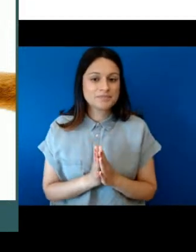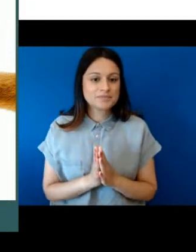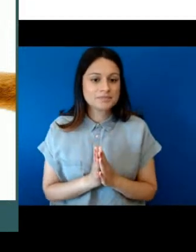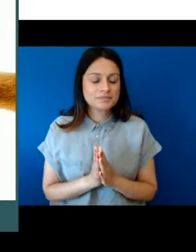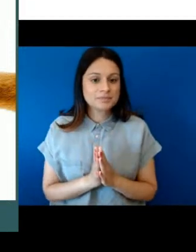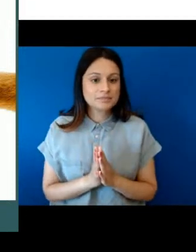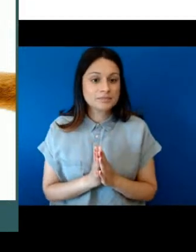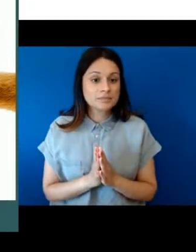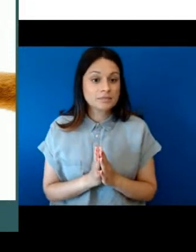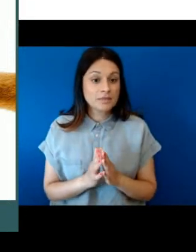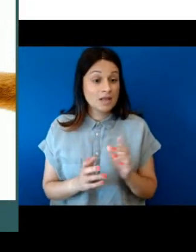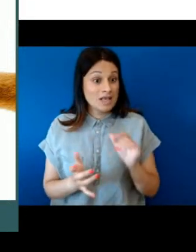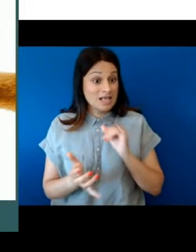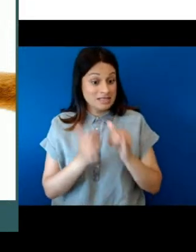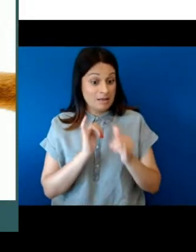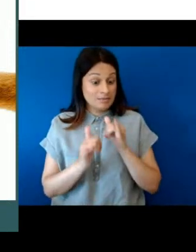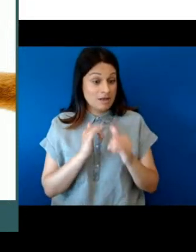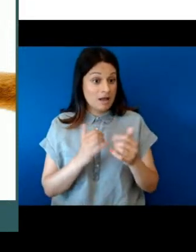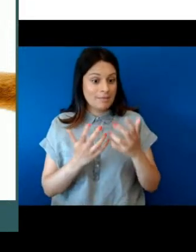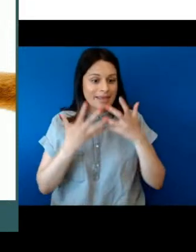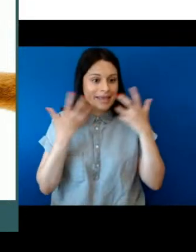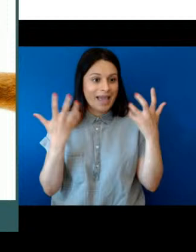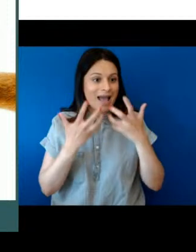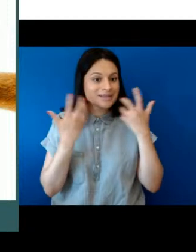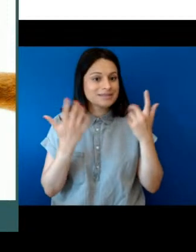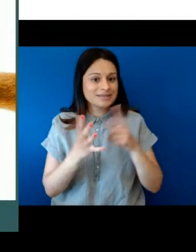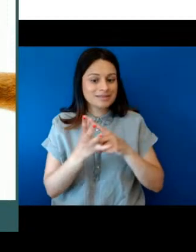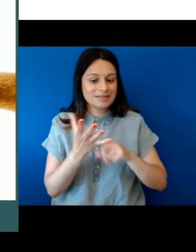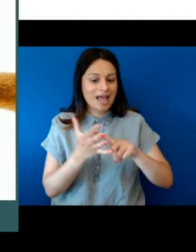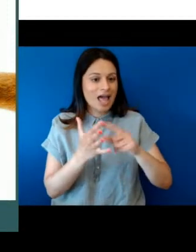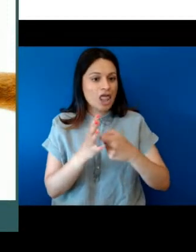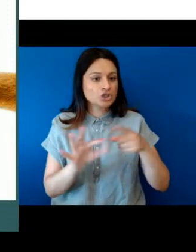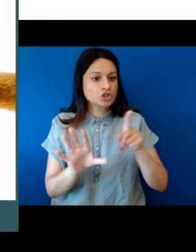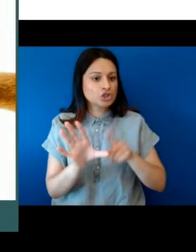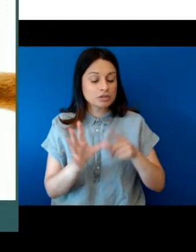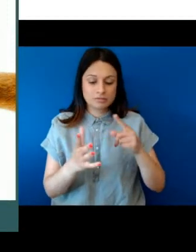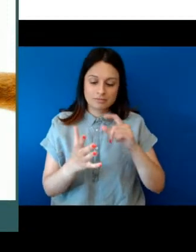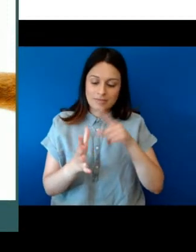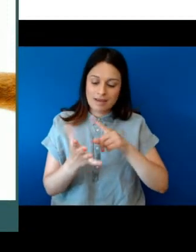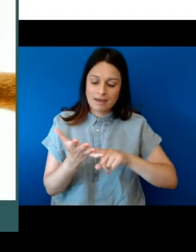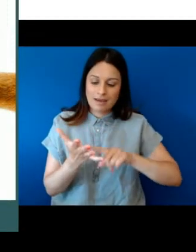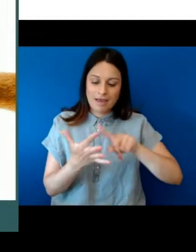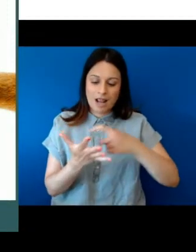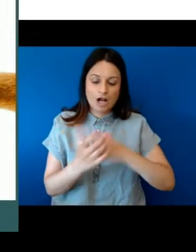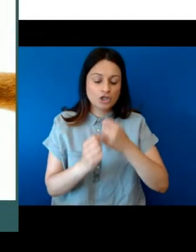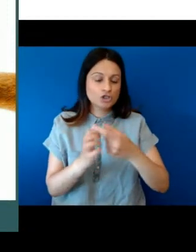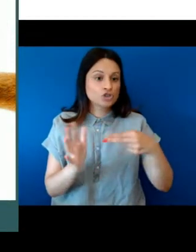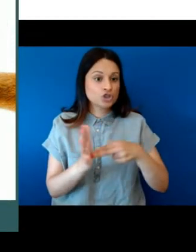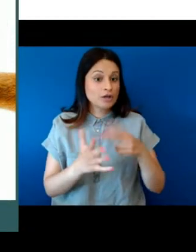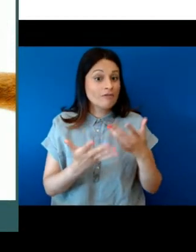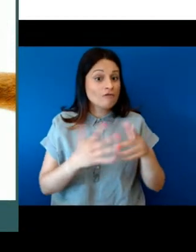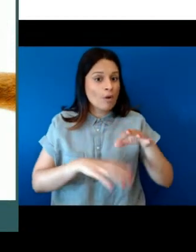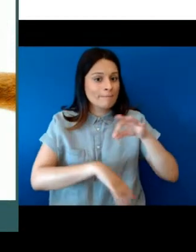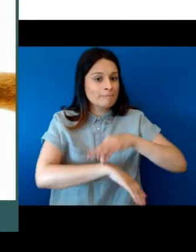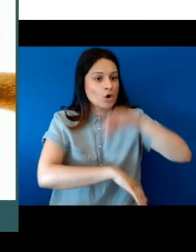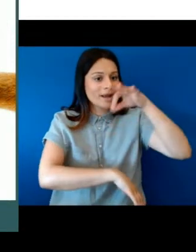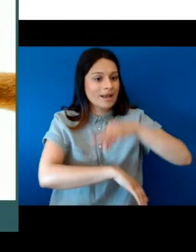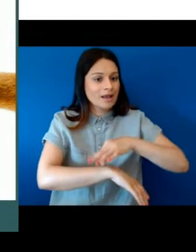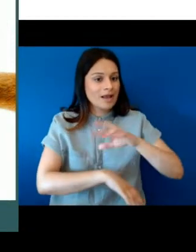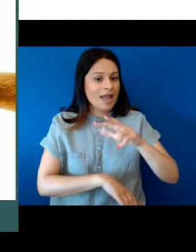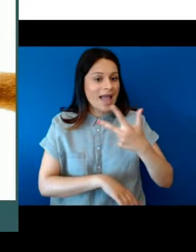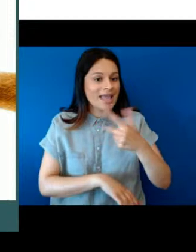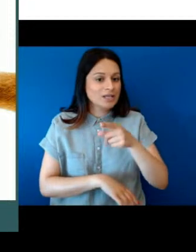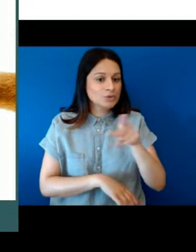to cat allergen by skin prick testing is reported to be about 8 to 15% in studies, and